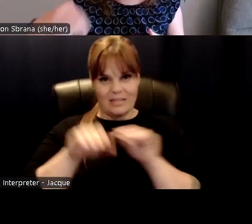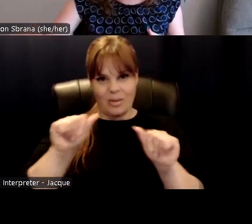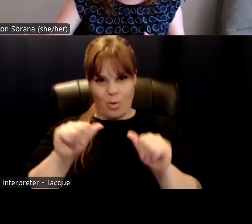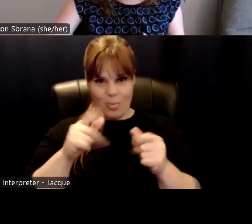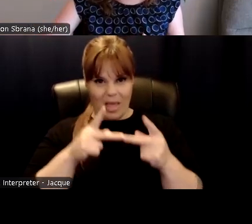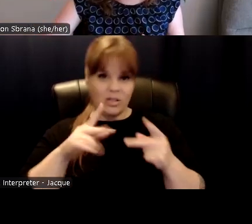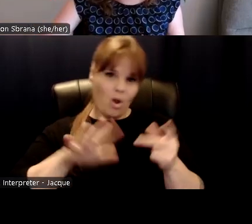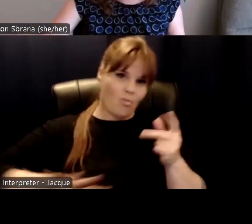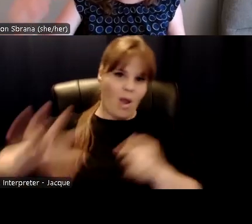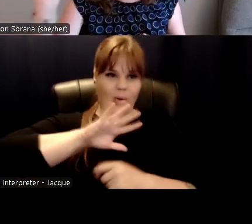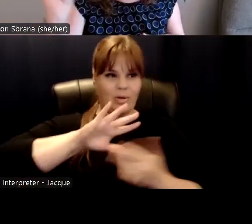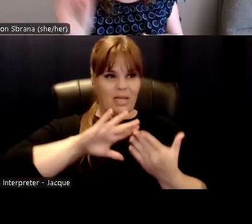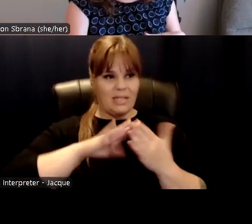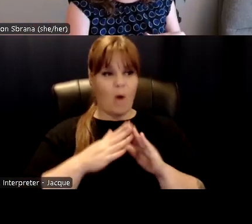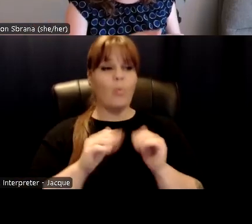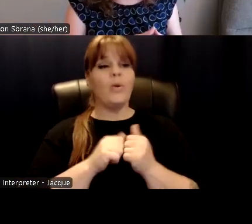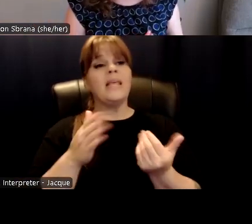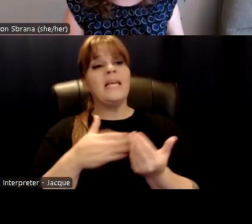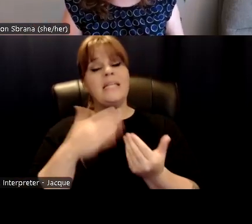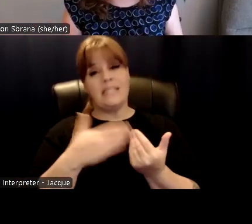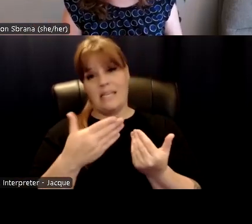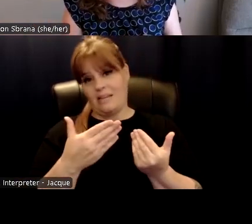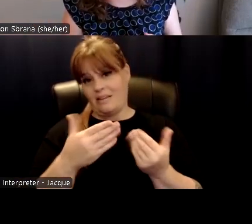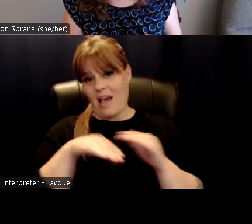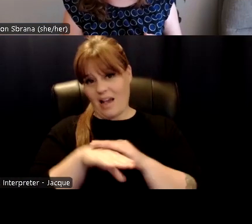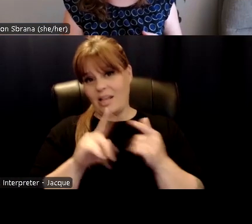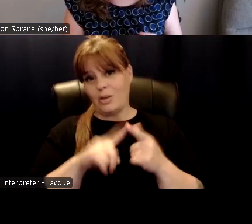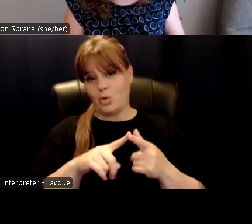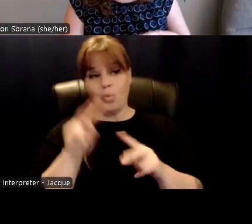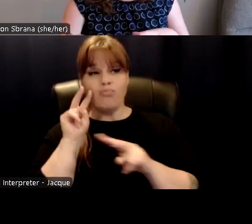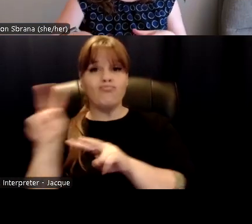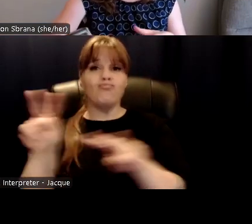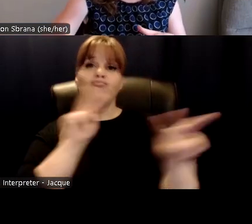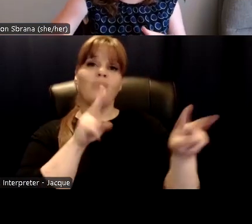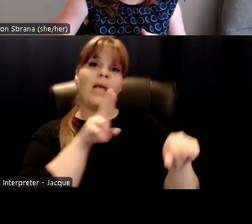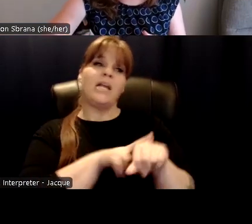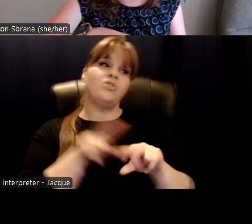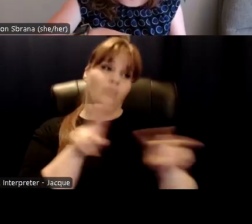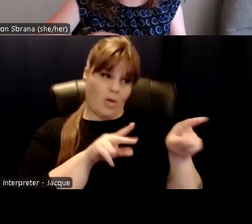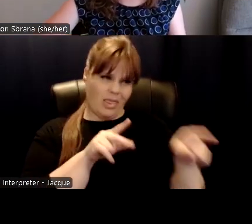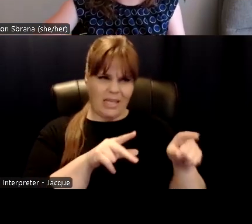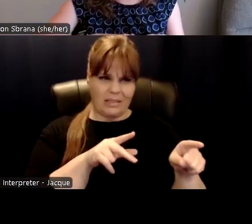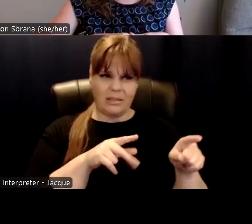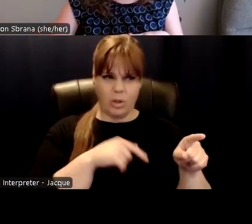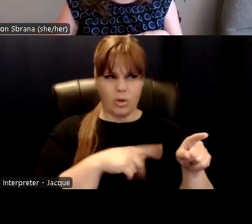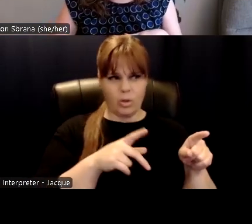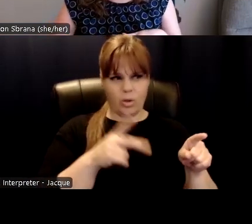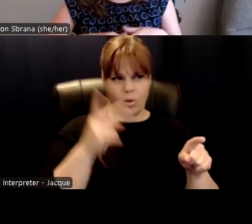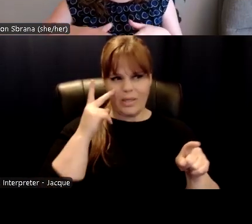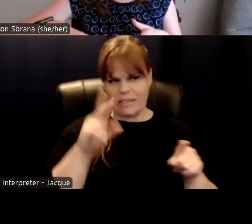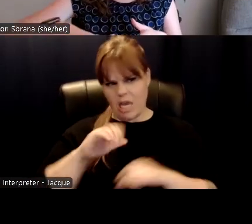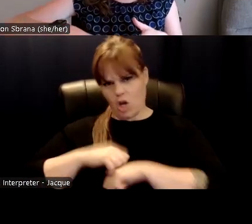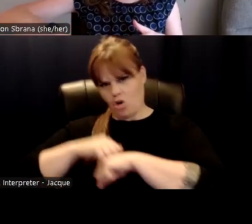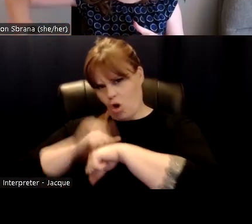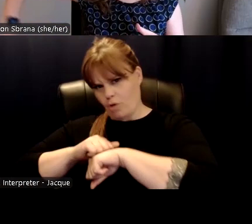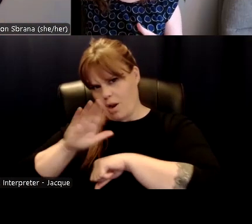access to nature views. So this is an open space that our city owns, but you can see concrete on the bottom right,